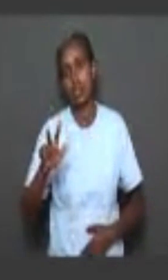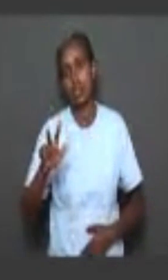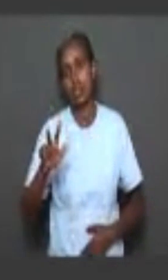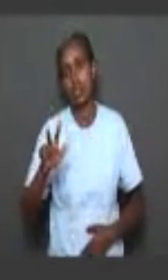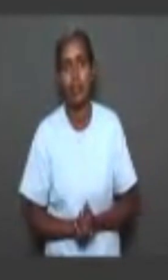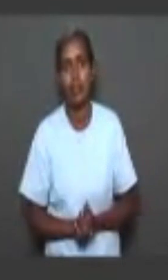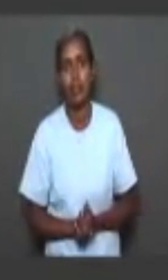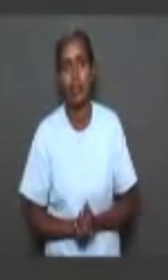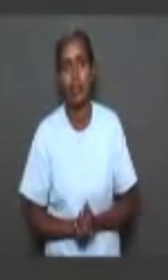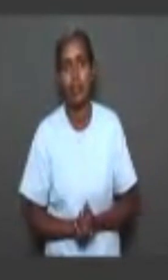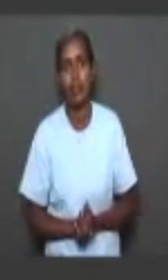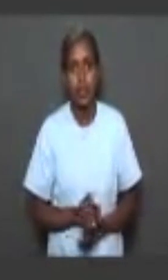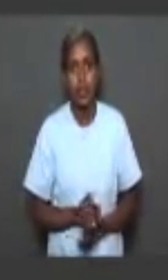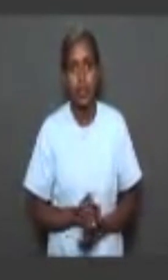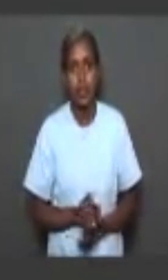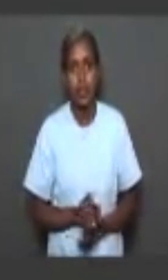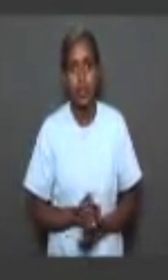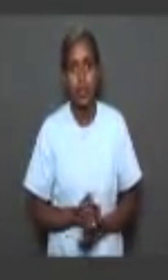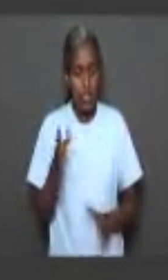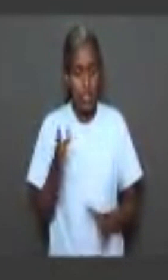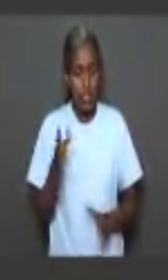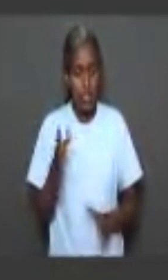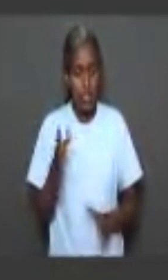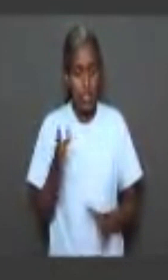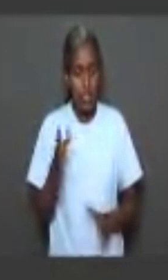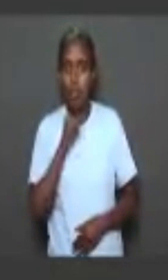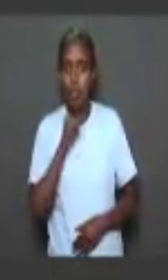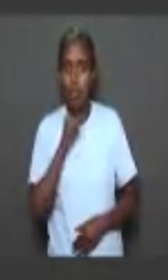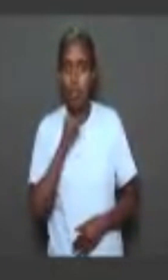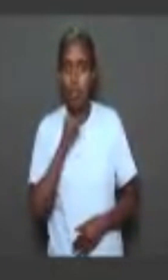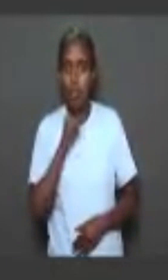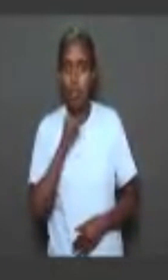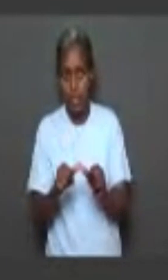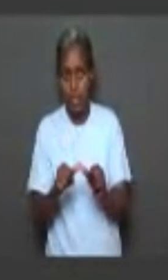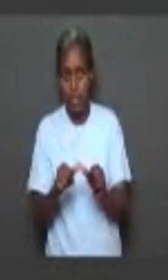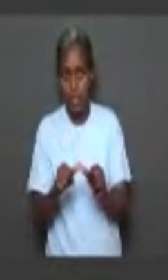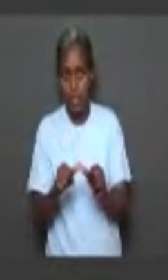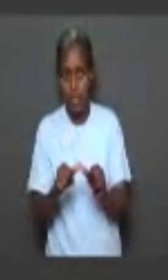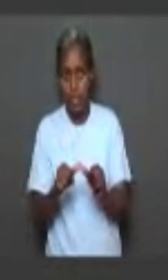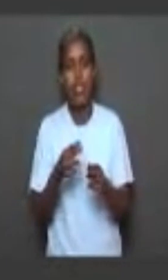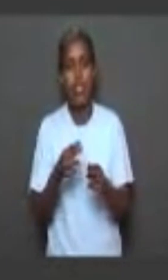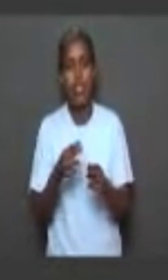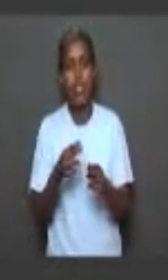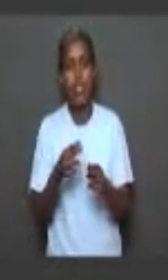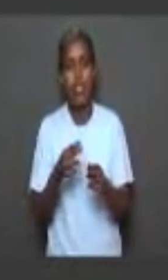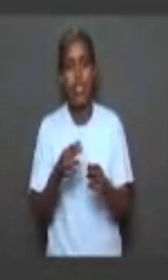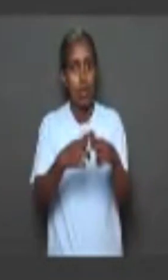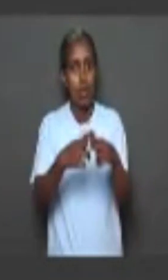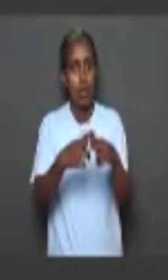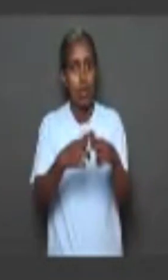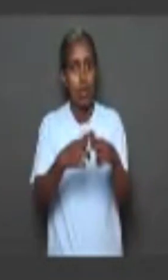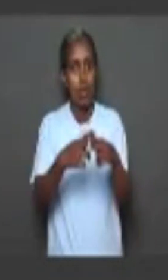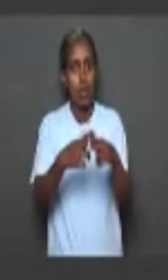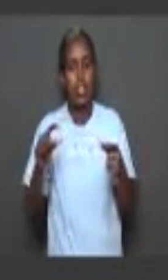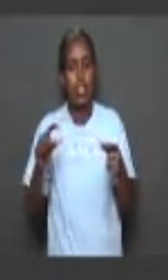If a set is not finite, it is called an infinite